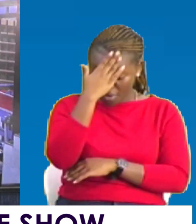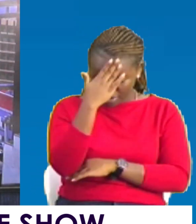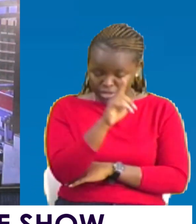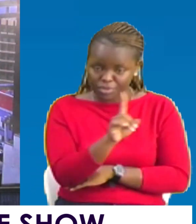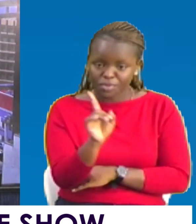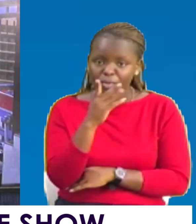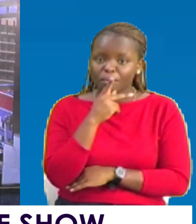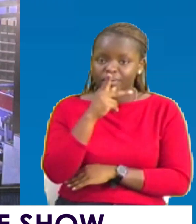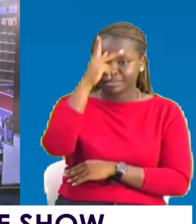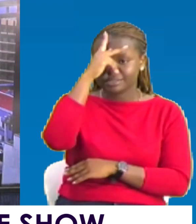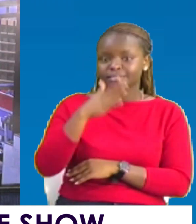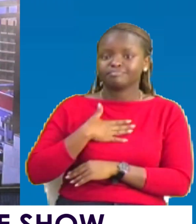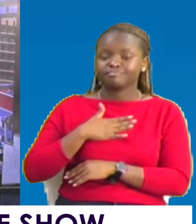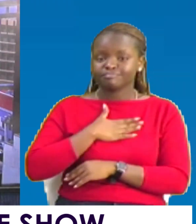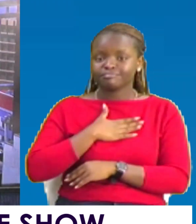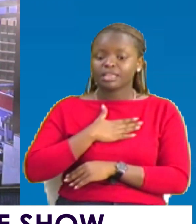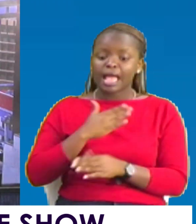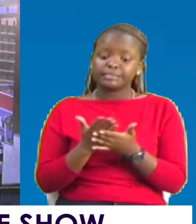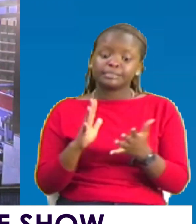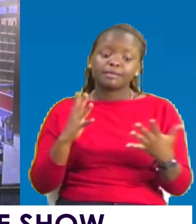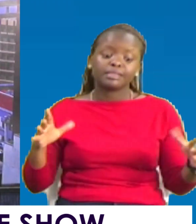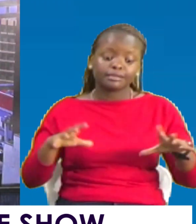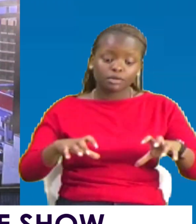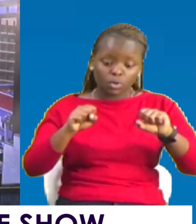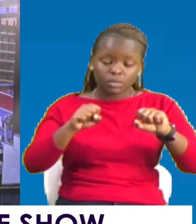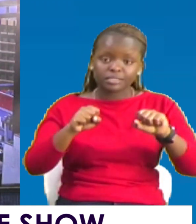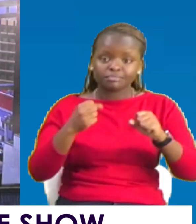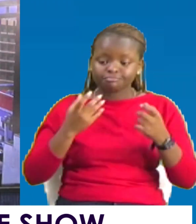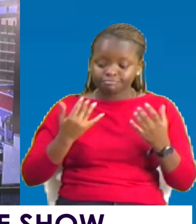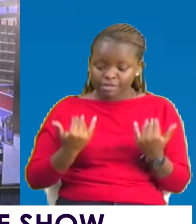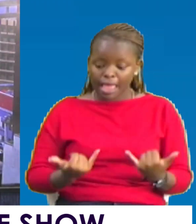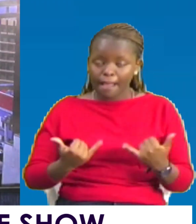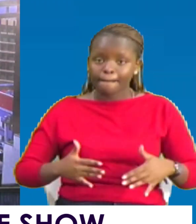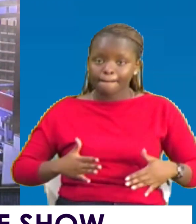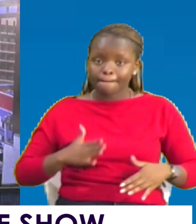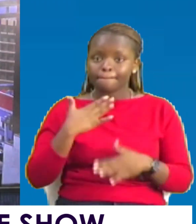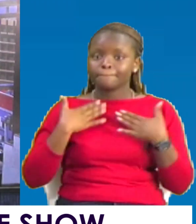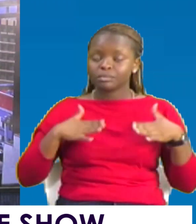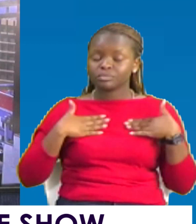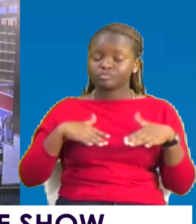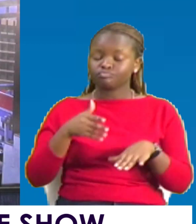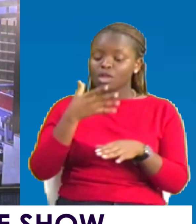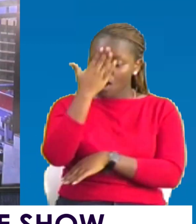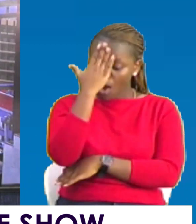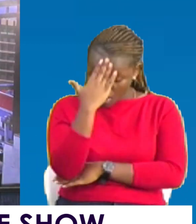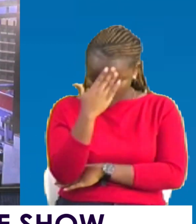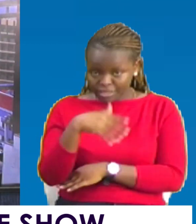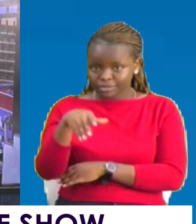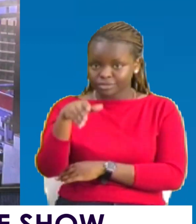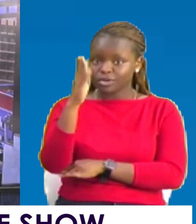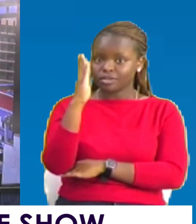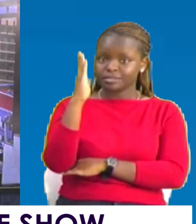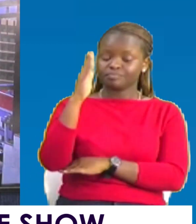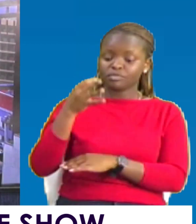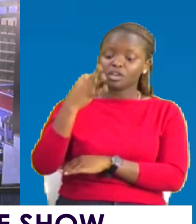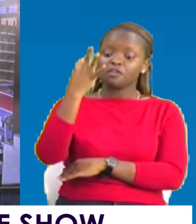parents. But there is something we need to hold as young people. We need to honor God. We are moving into the future as